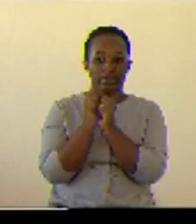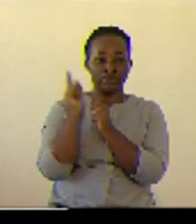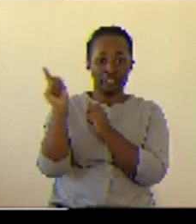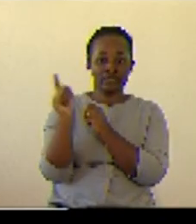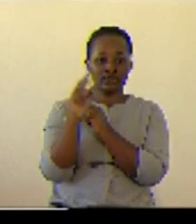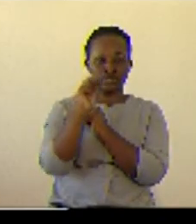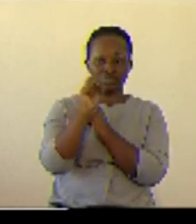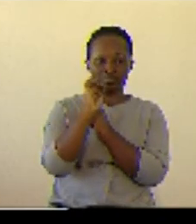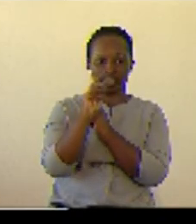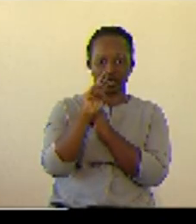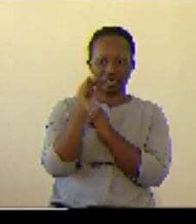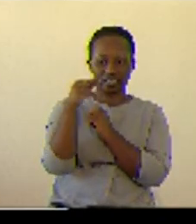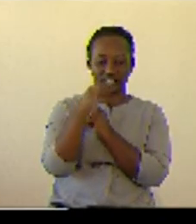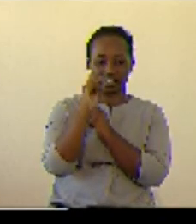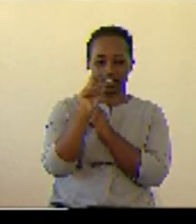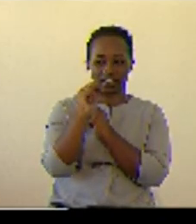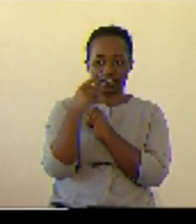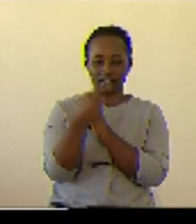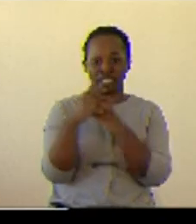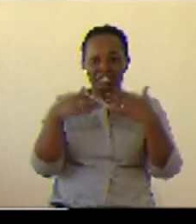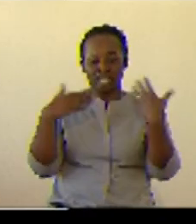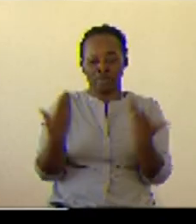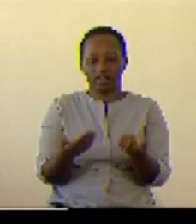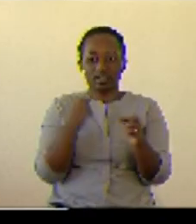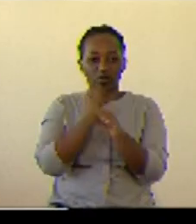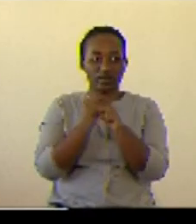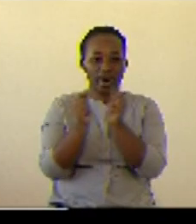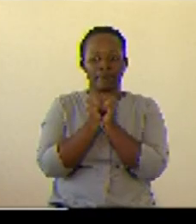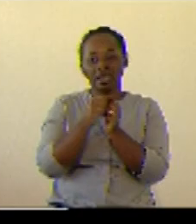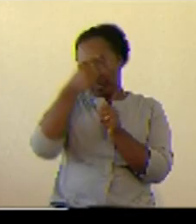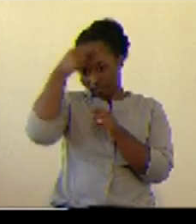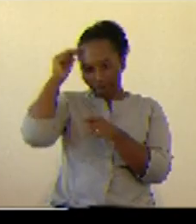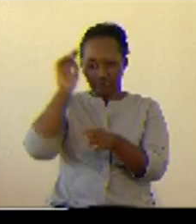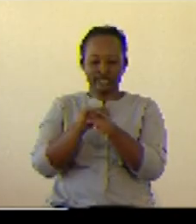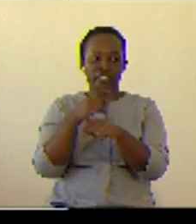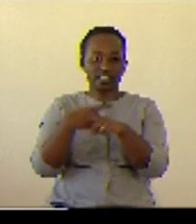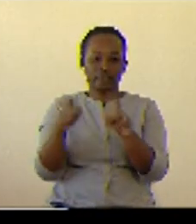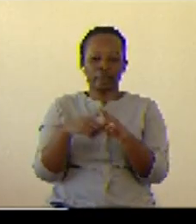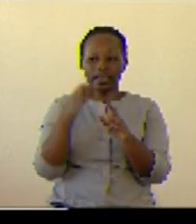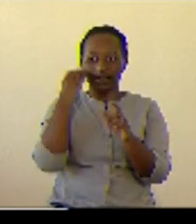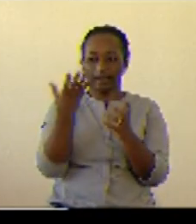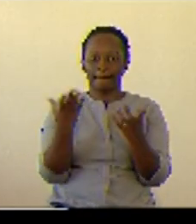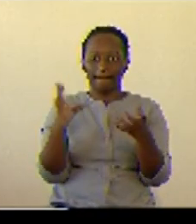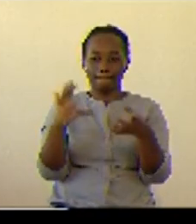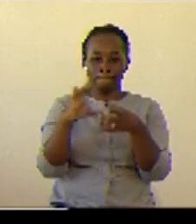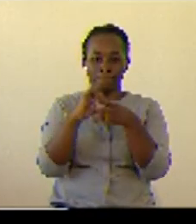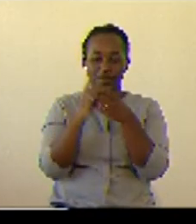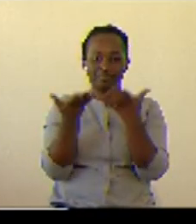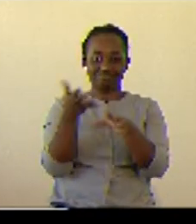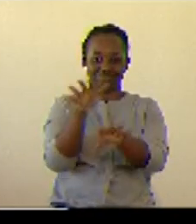merging or amalgamation or integration, there are very many reasons. Now you should understand. If they join, what good things are